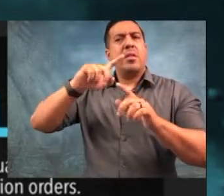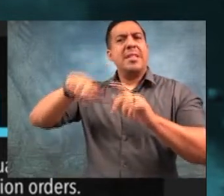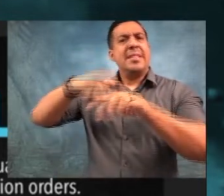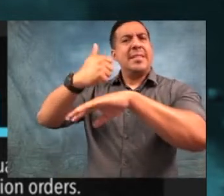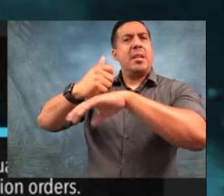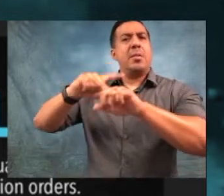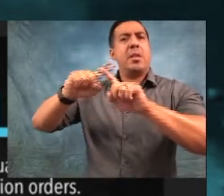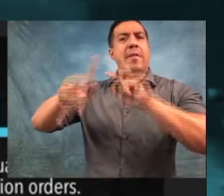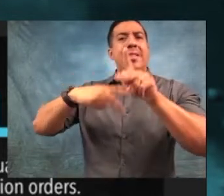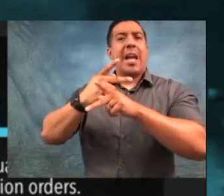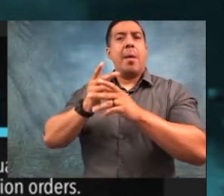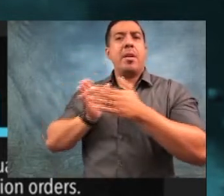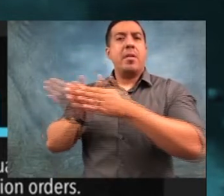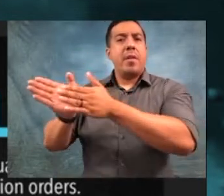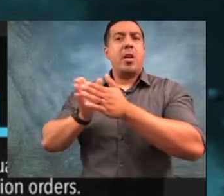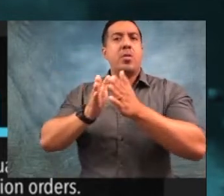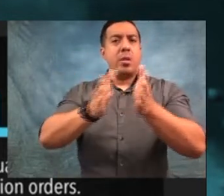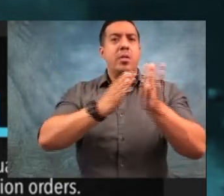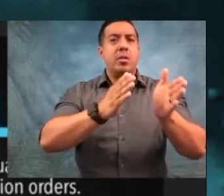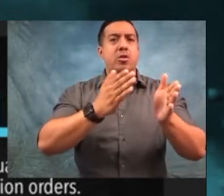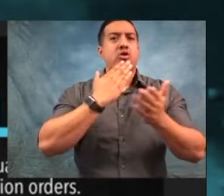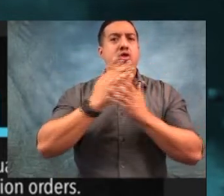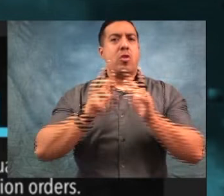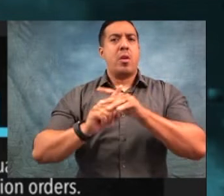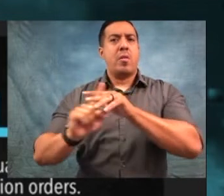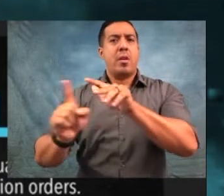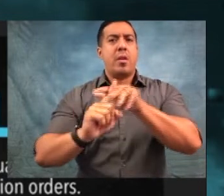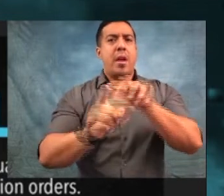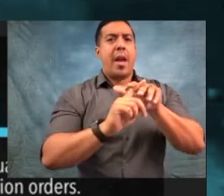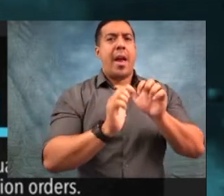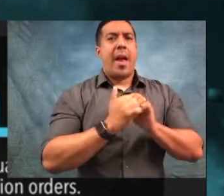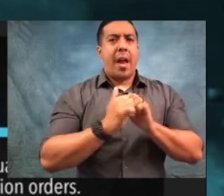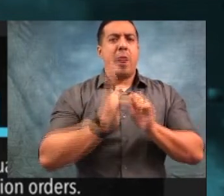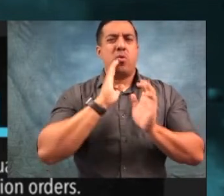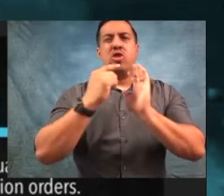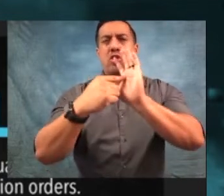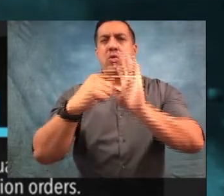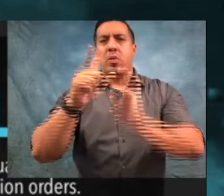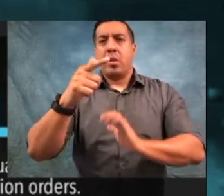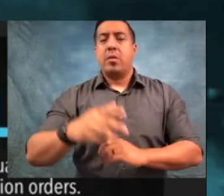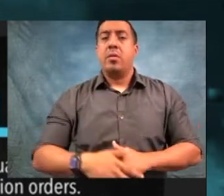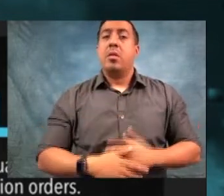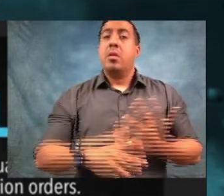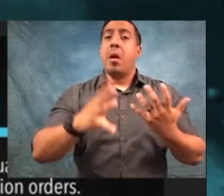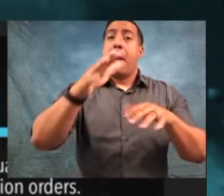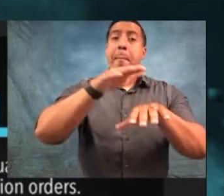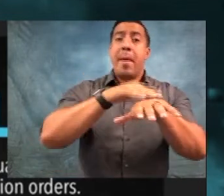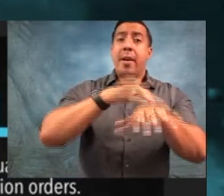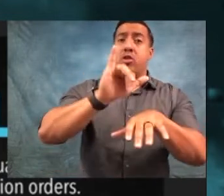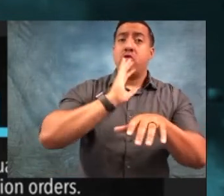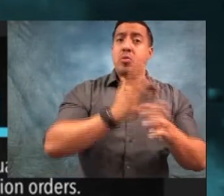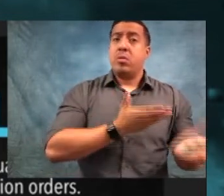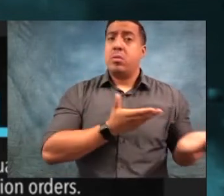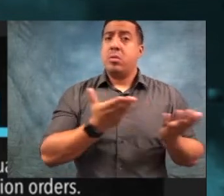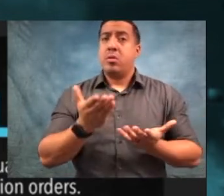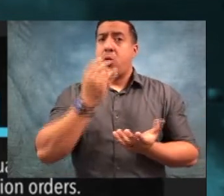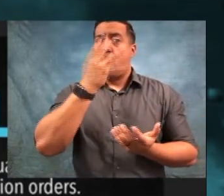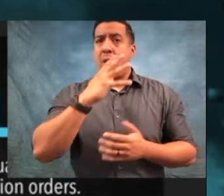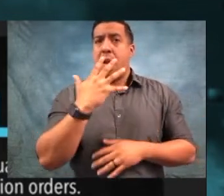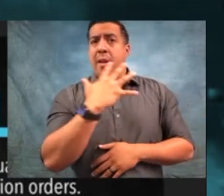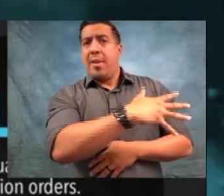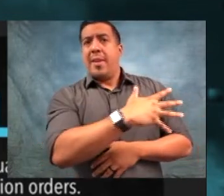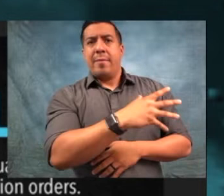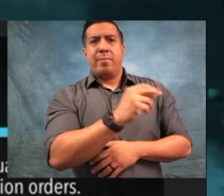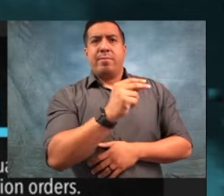town, and I'll show you the evacuation routes in a moment. Plan to take your pets with you if you can. You certainly don't want to leave